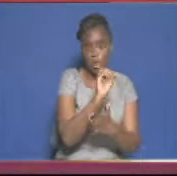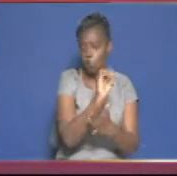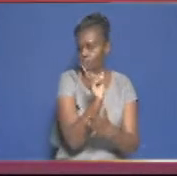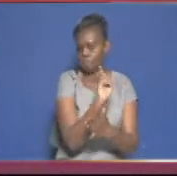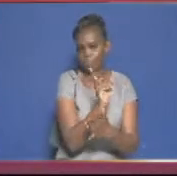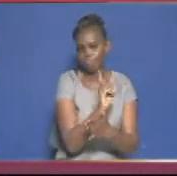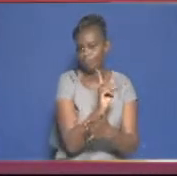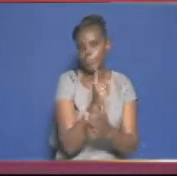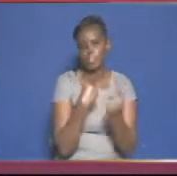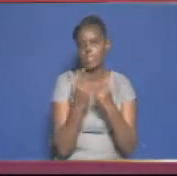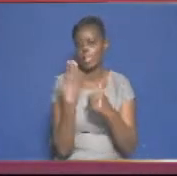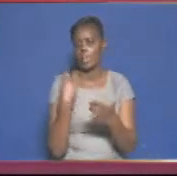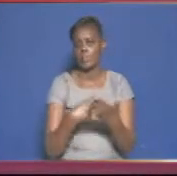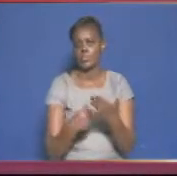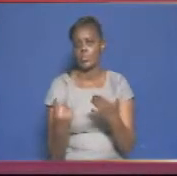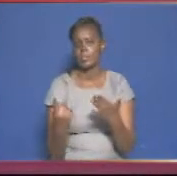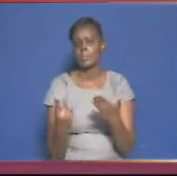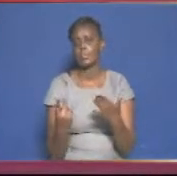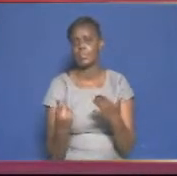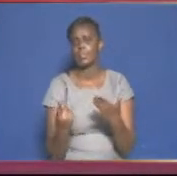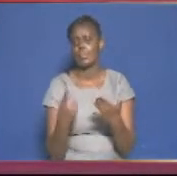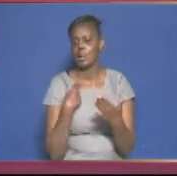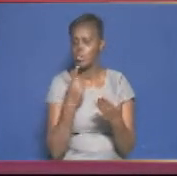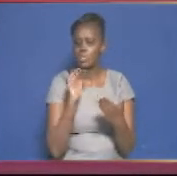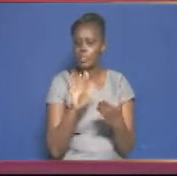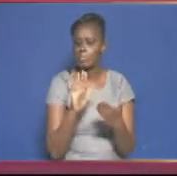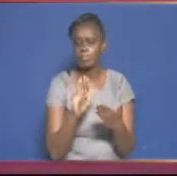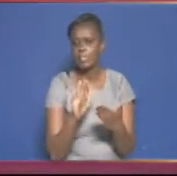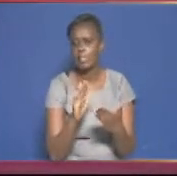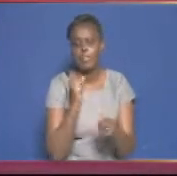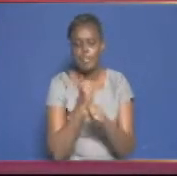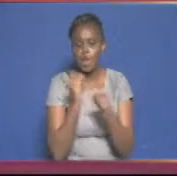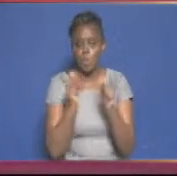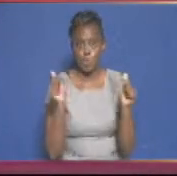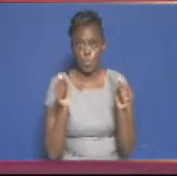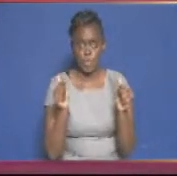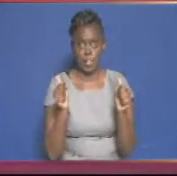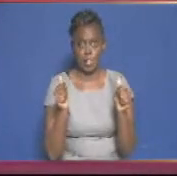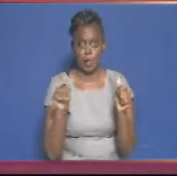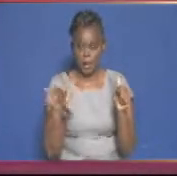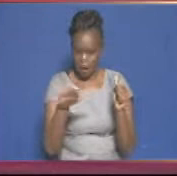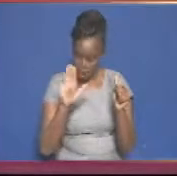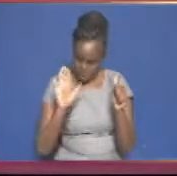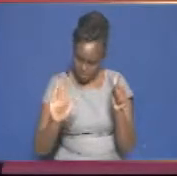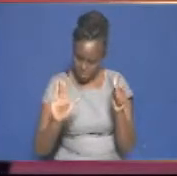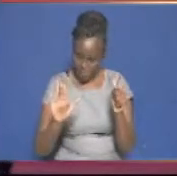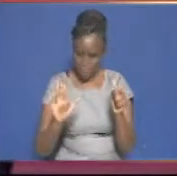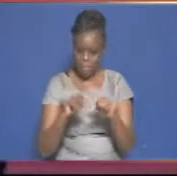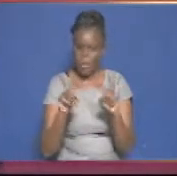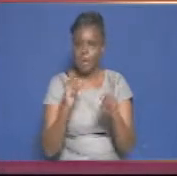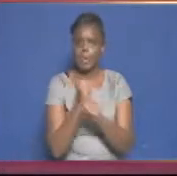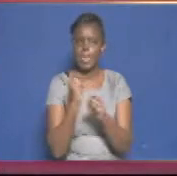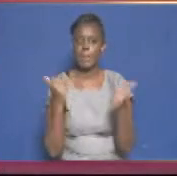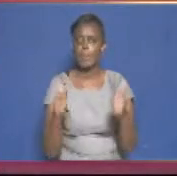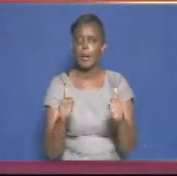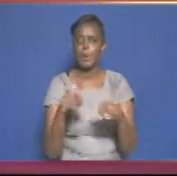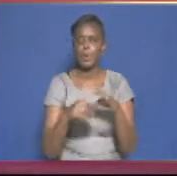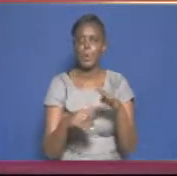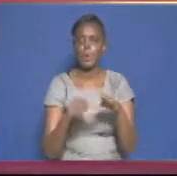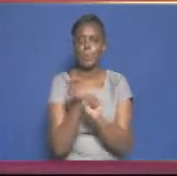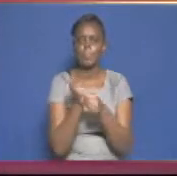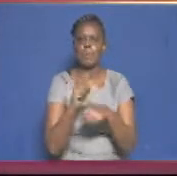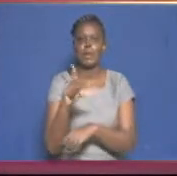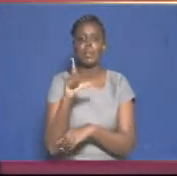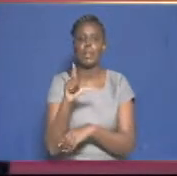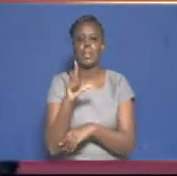We were discussing last week, and I told him, you've done well on the constituency, but you've not done well in legislation like Jagoe